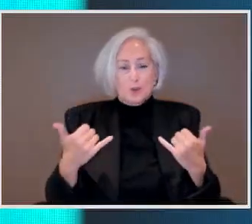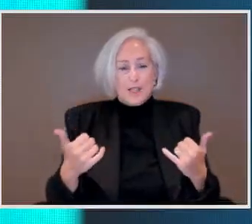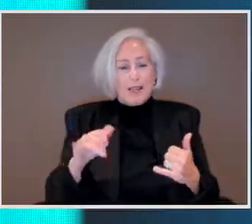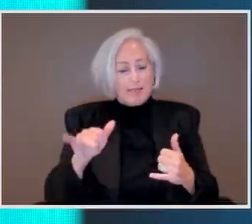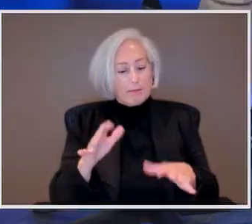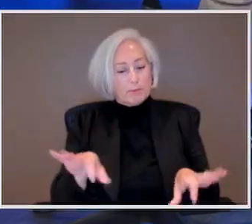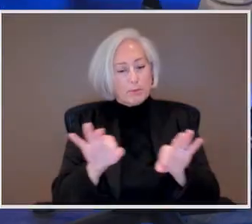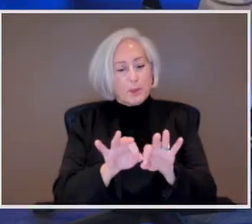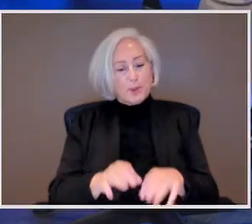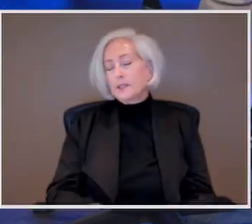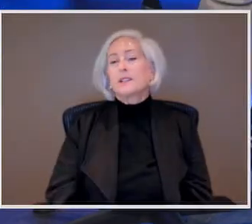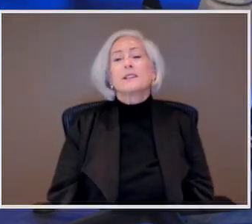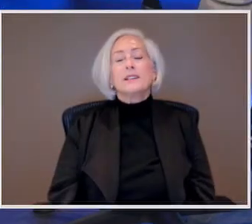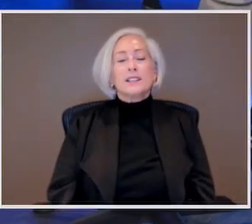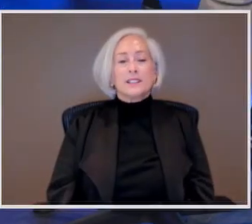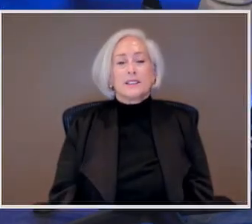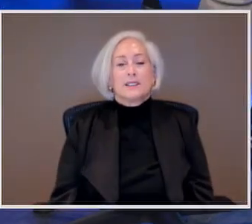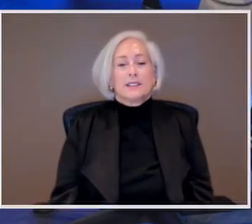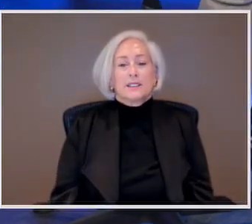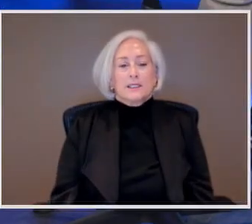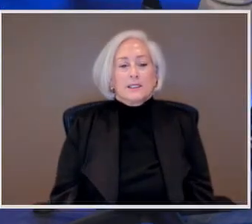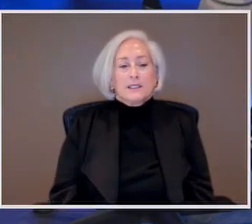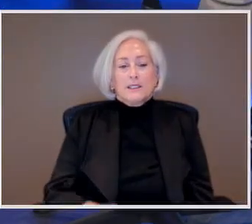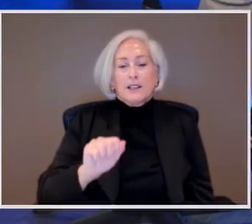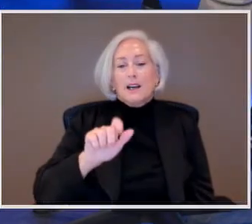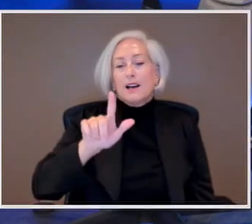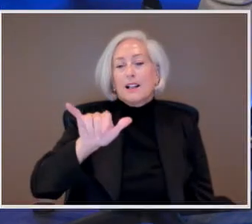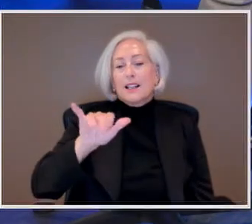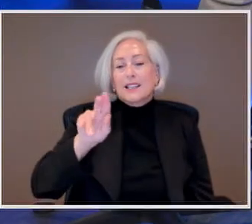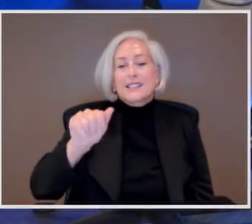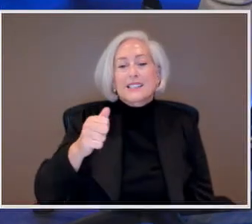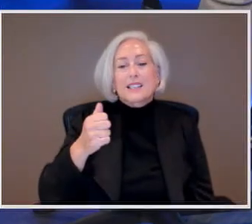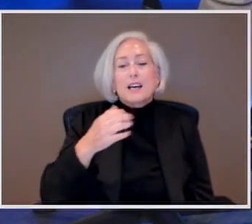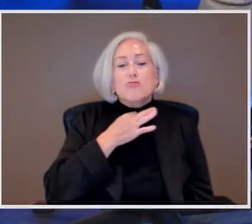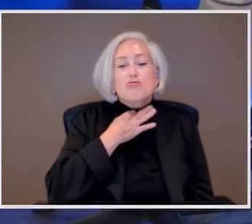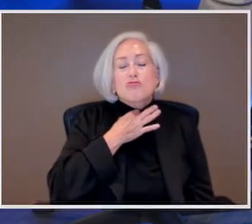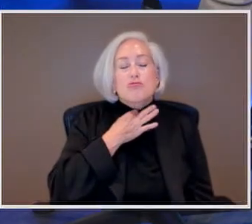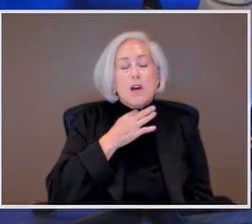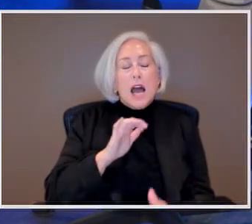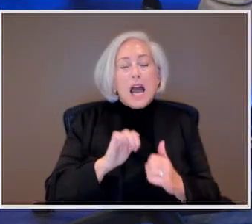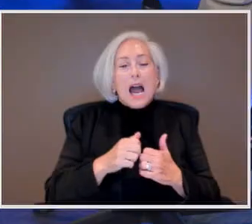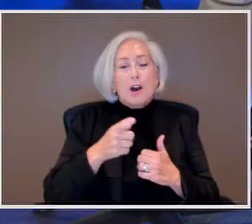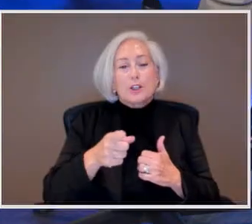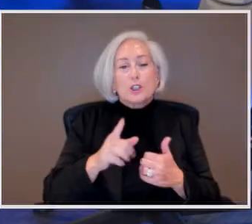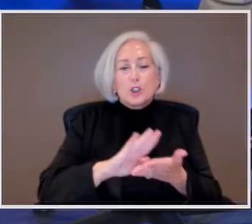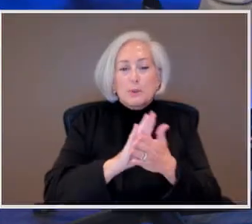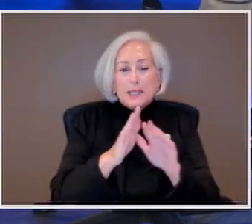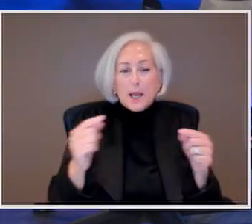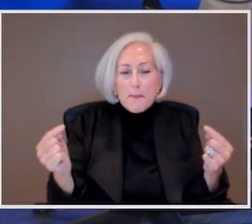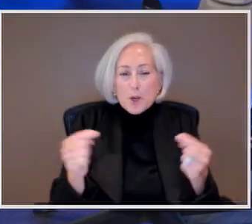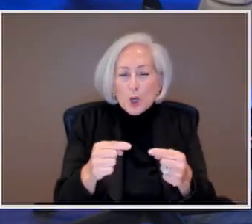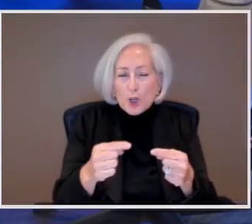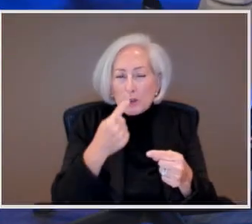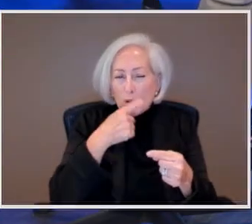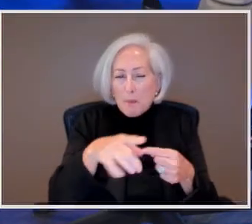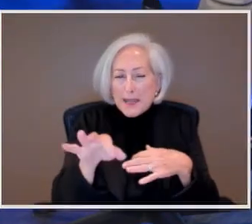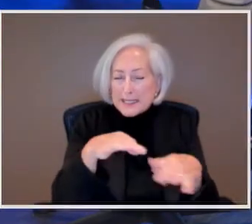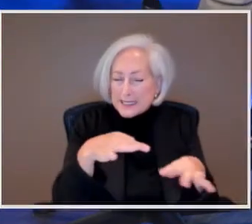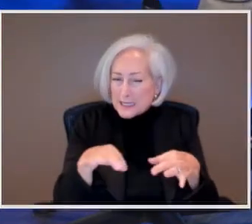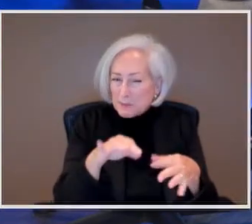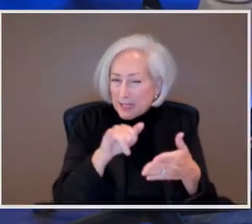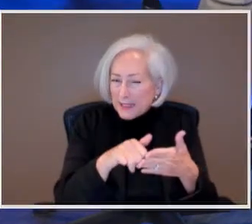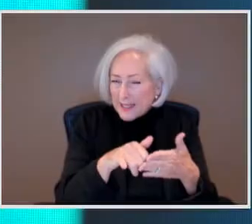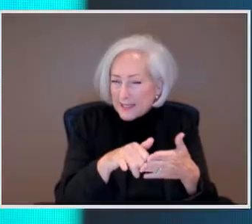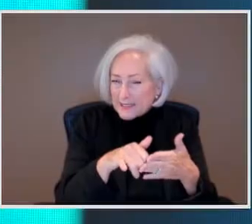me. Melissa wants to know, Gage, how you got hurt. Could you explain what happened during that